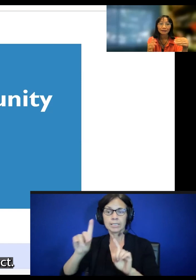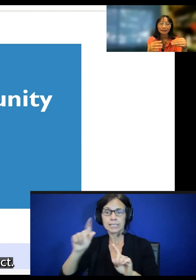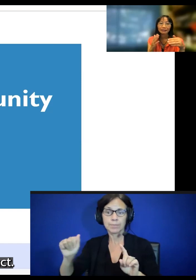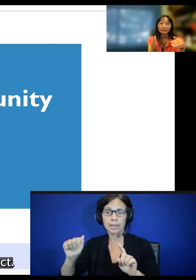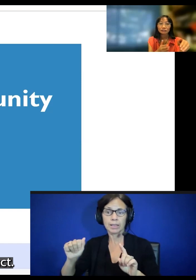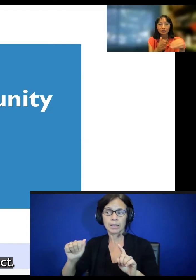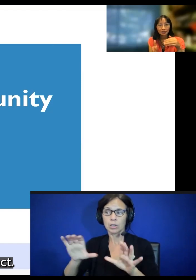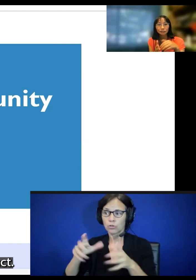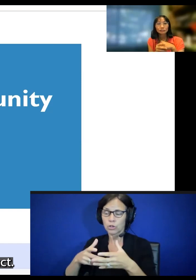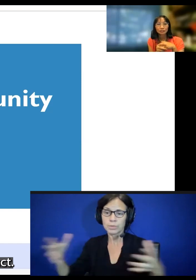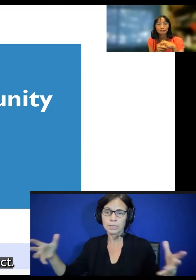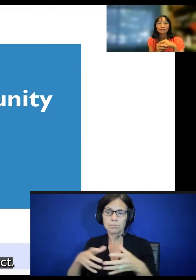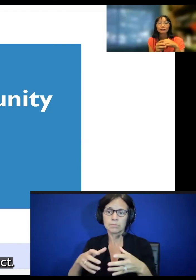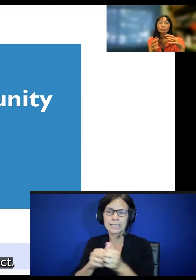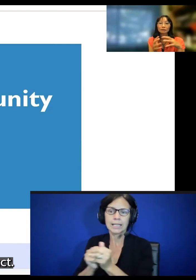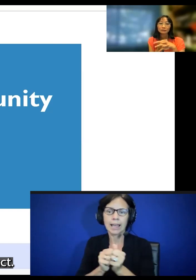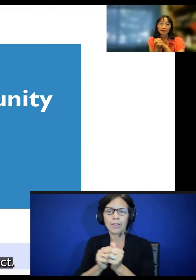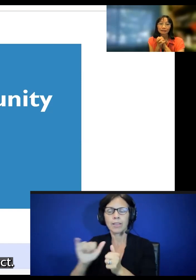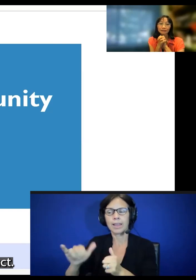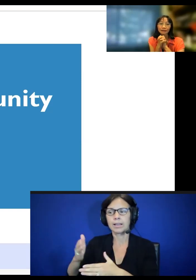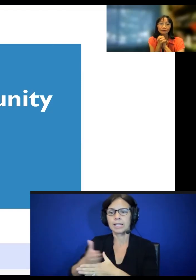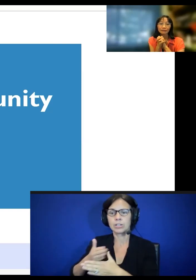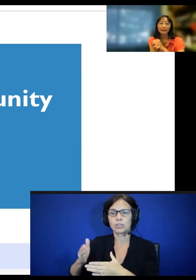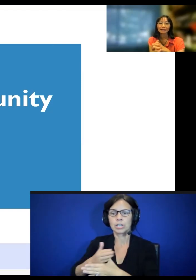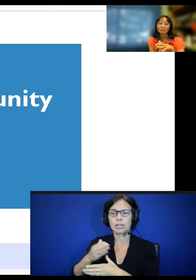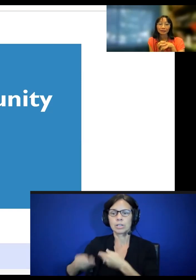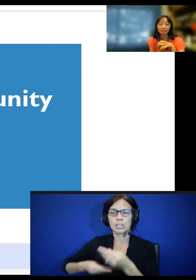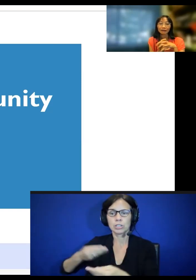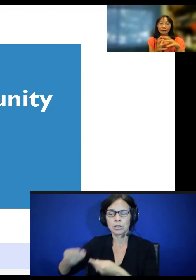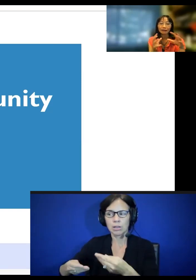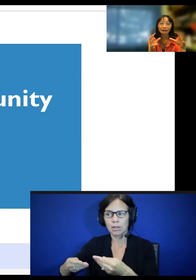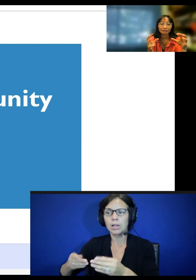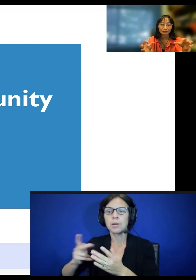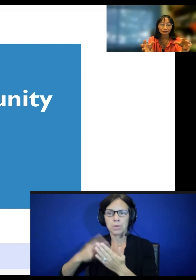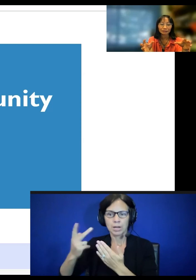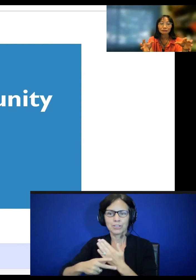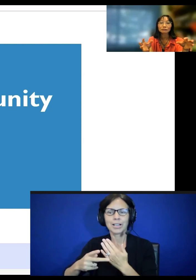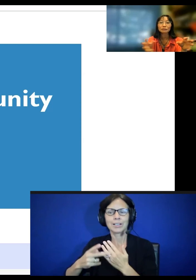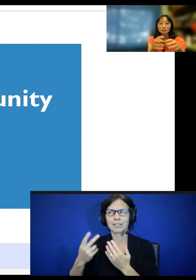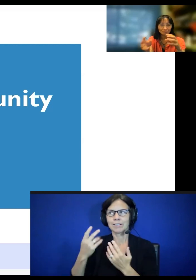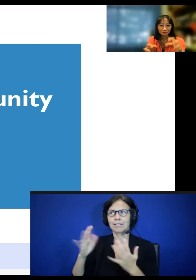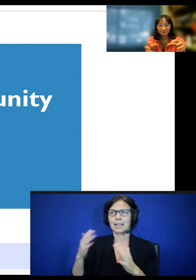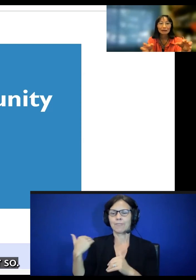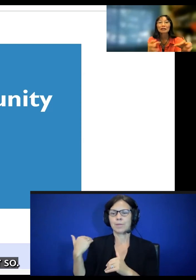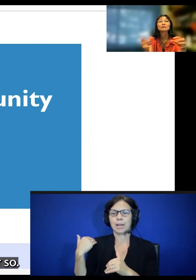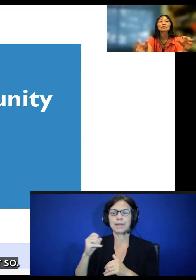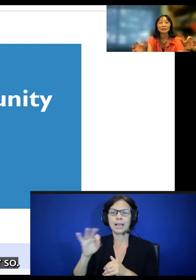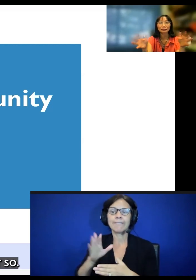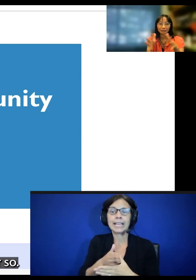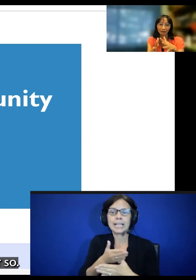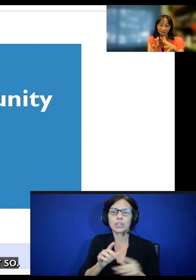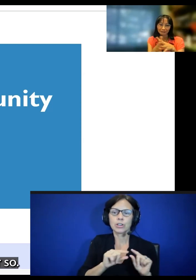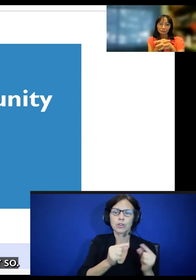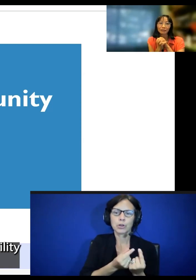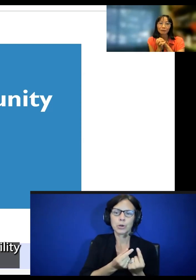That intergenerational project reminded me of intergroup, different group